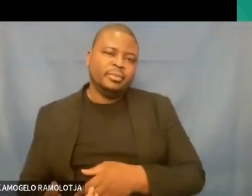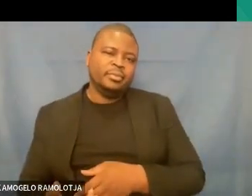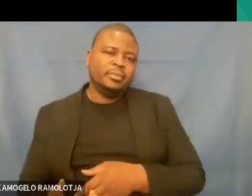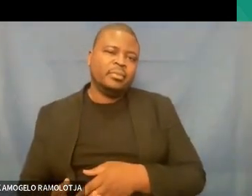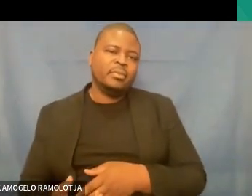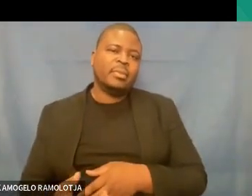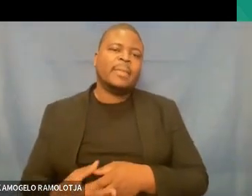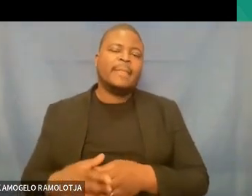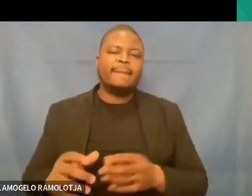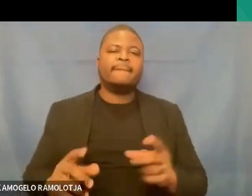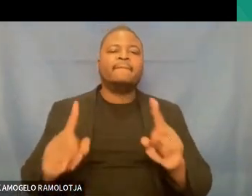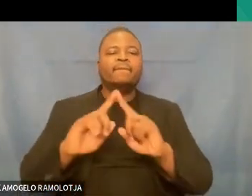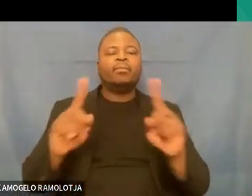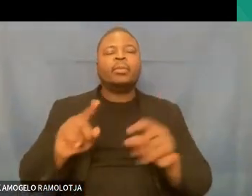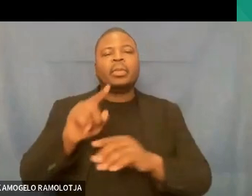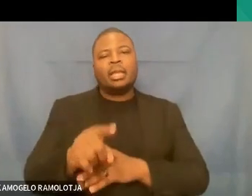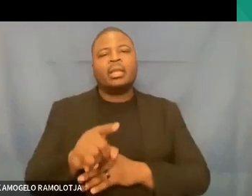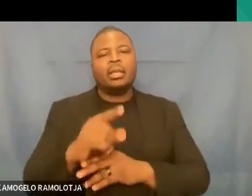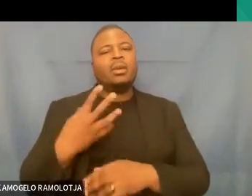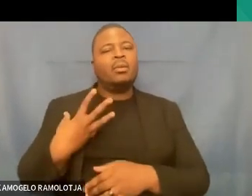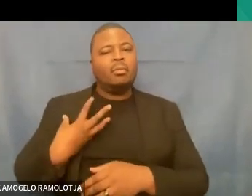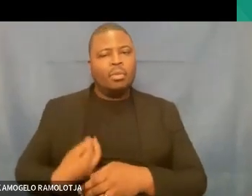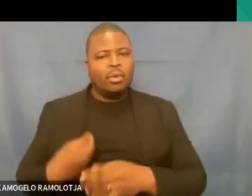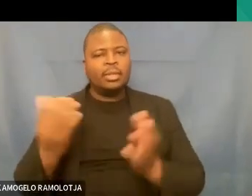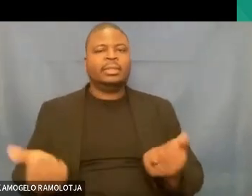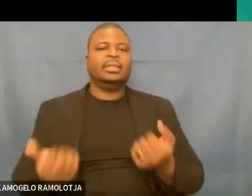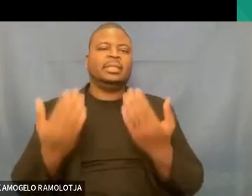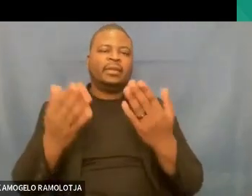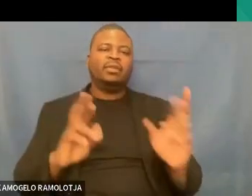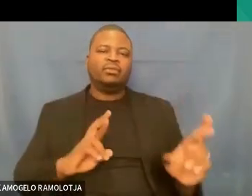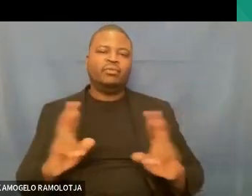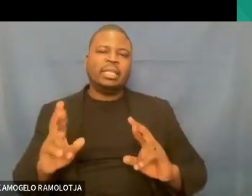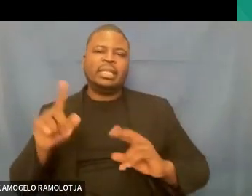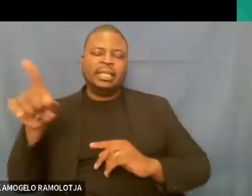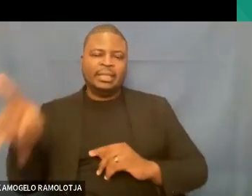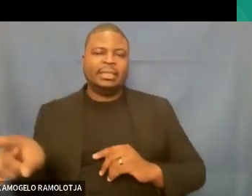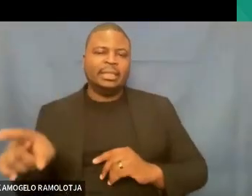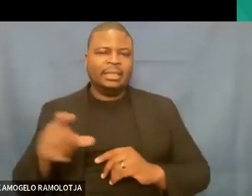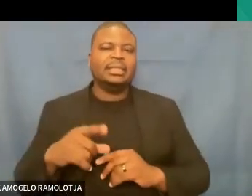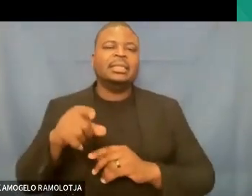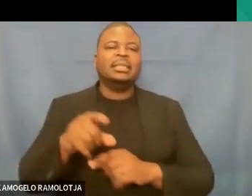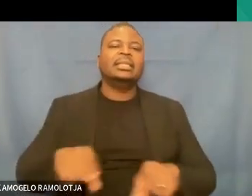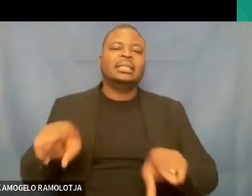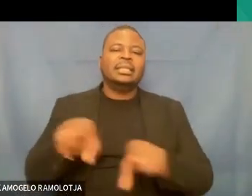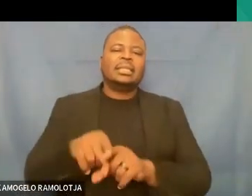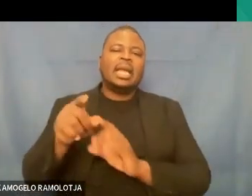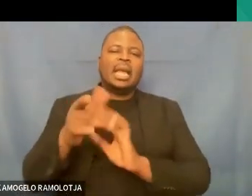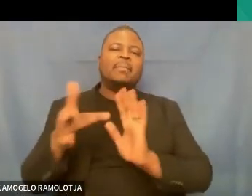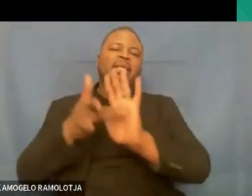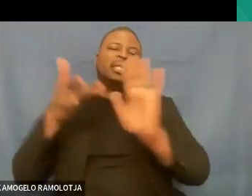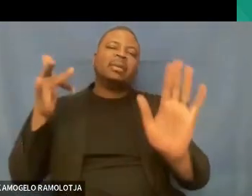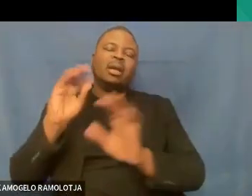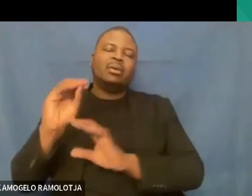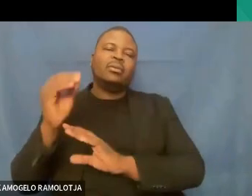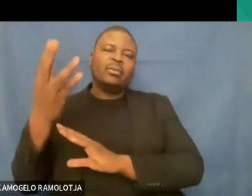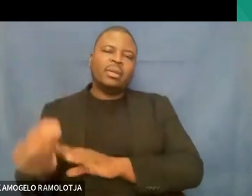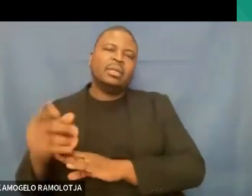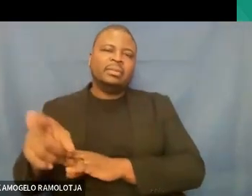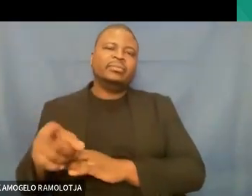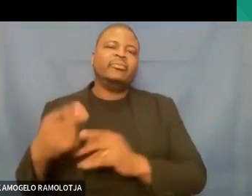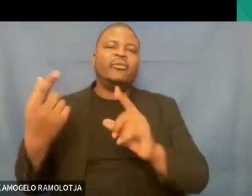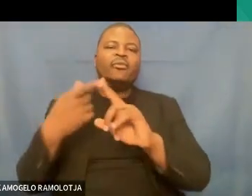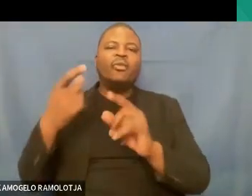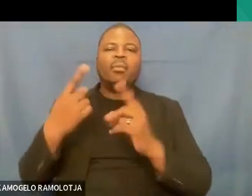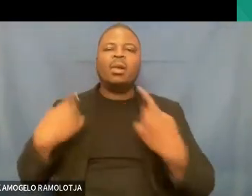also poor service readiness, the stigma that is experienced by young people in our facilities, in our